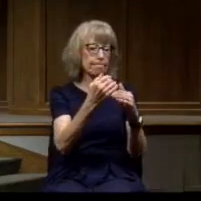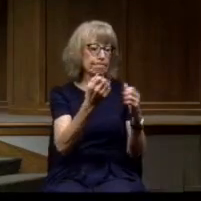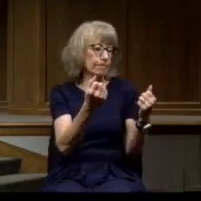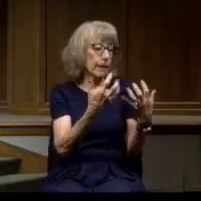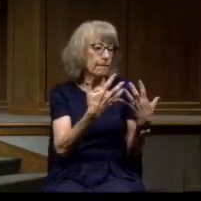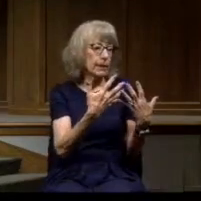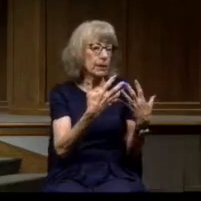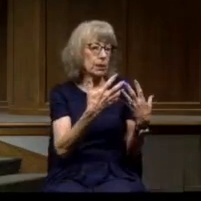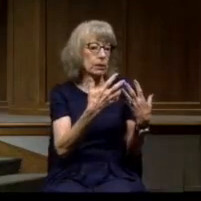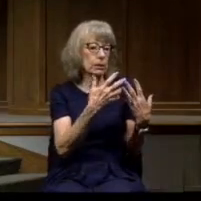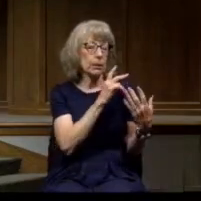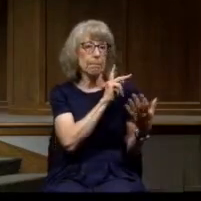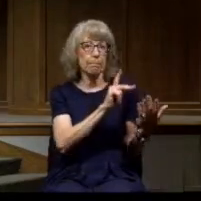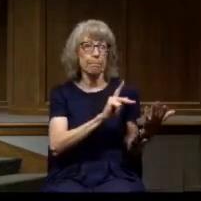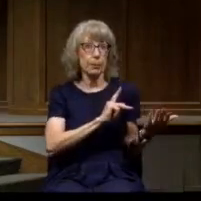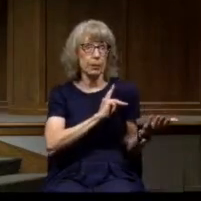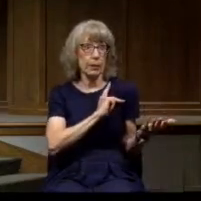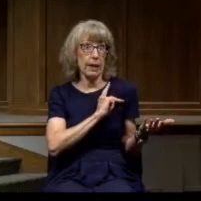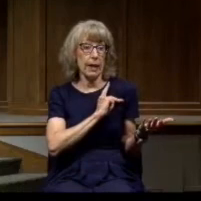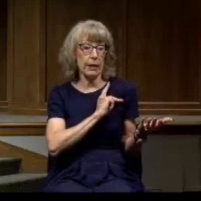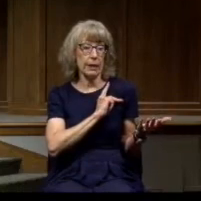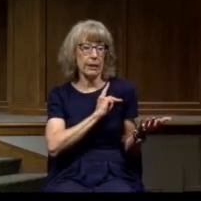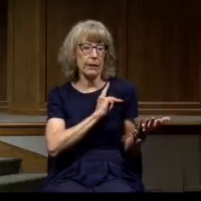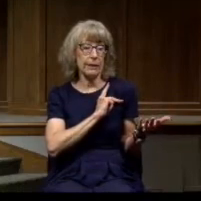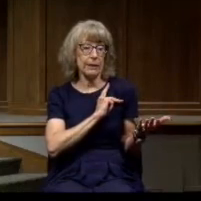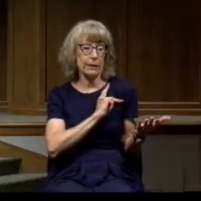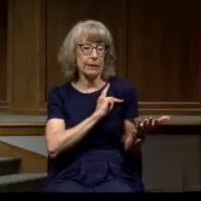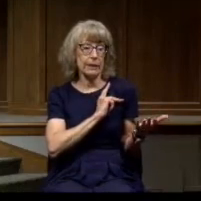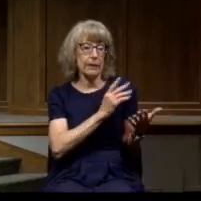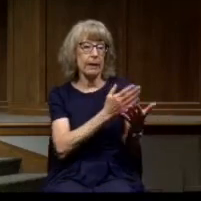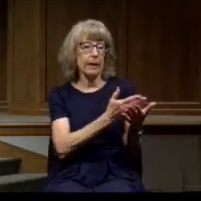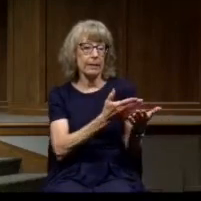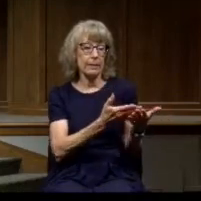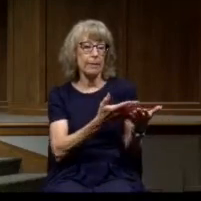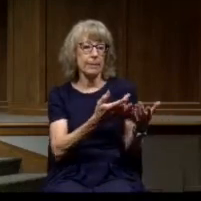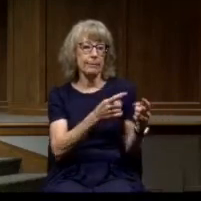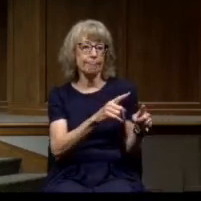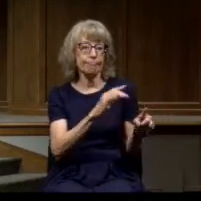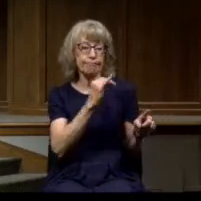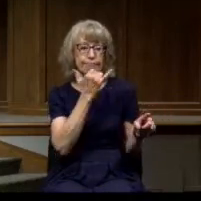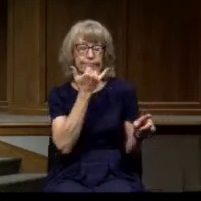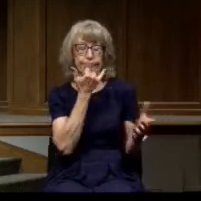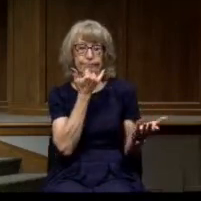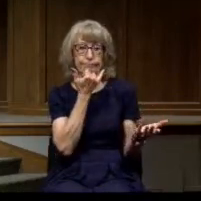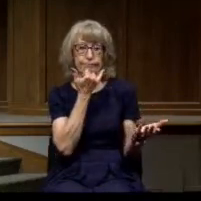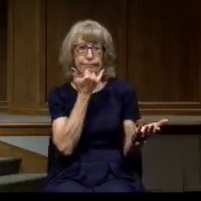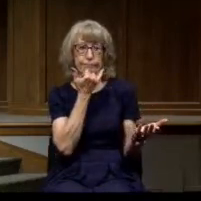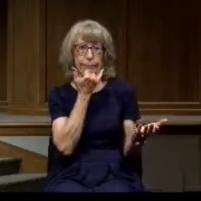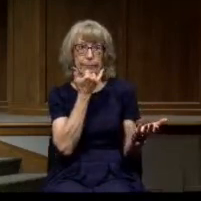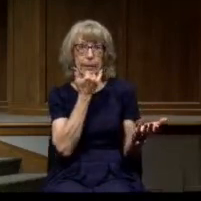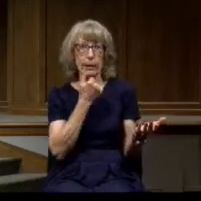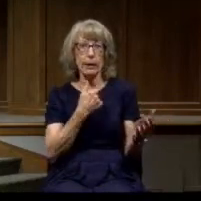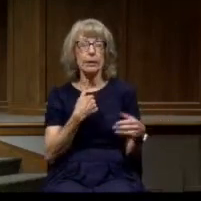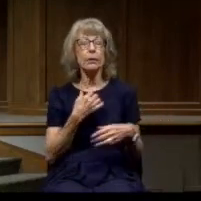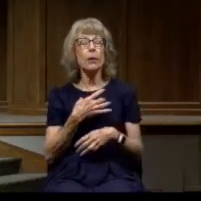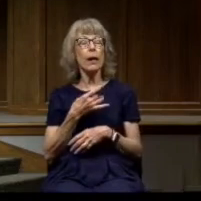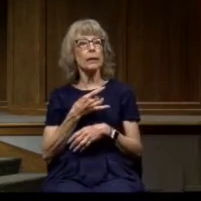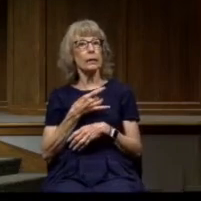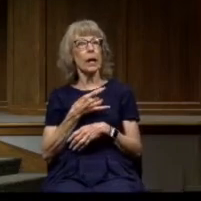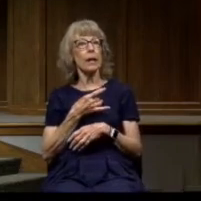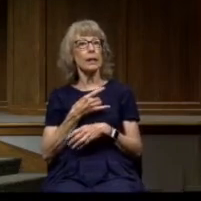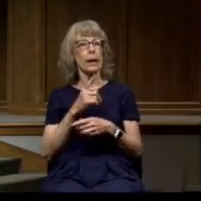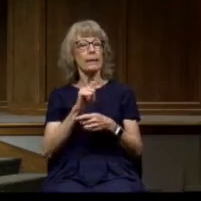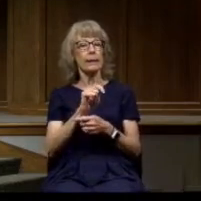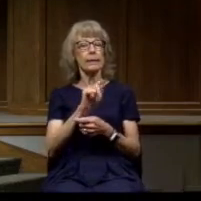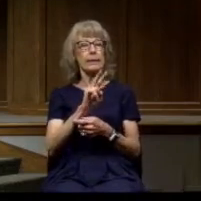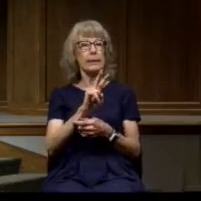and personalities, and something had gone wrong in this church. And that's why I'm so thankful. I like The Chosen, the TV show, for so